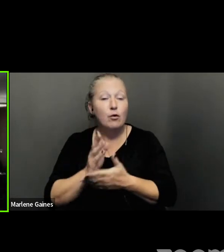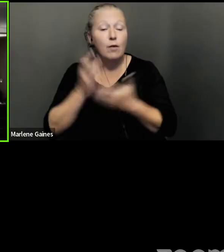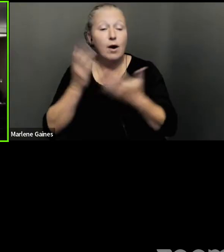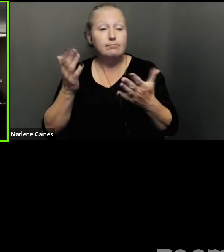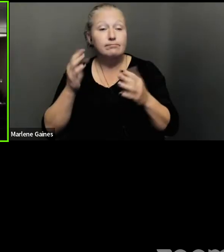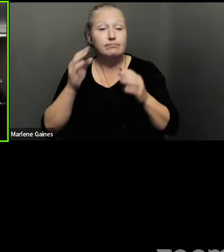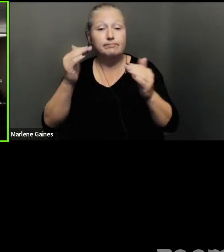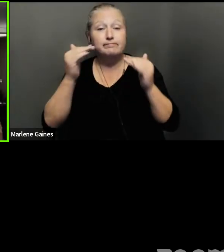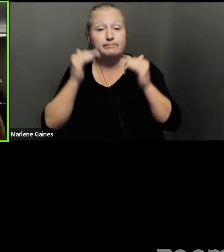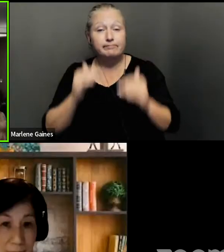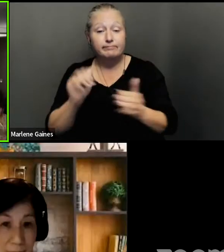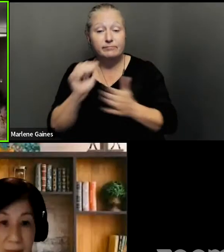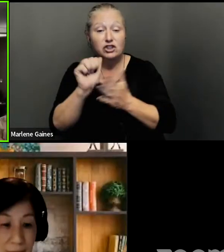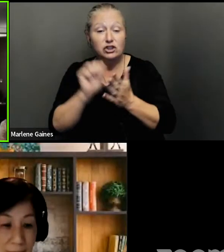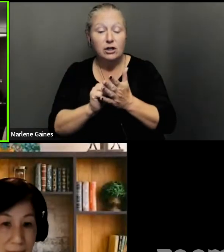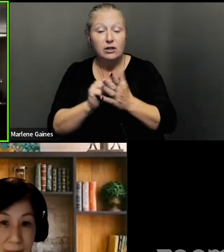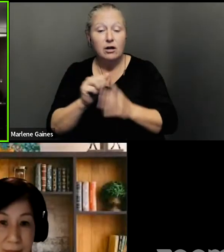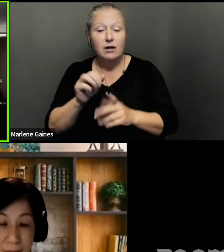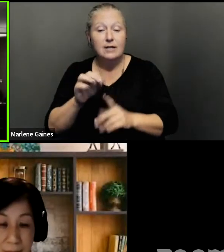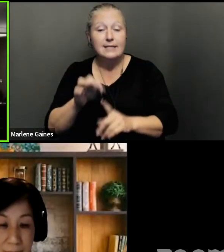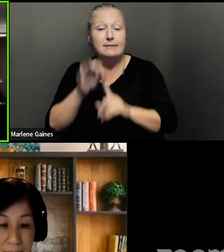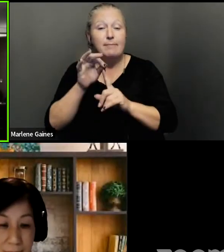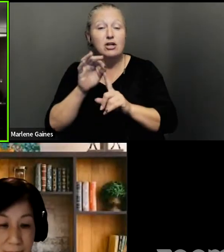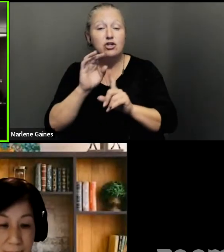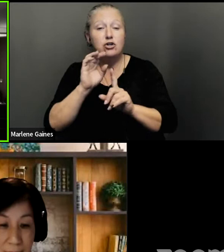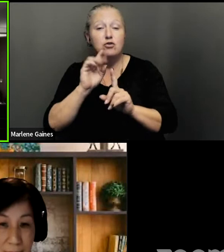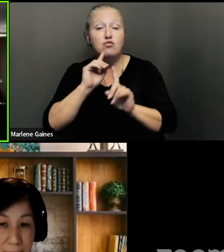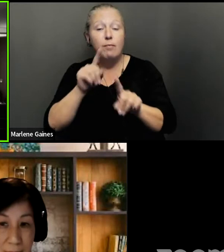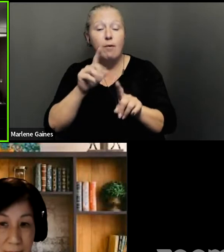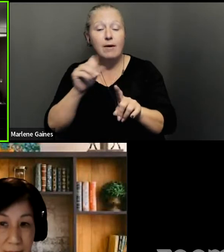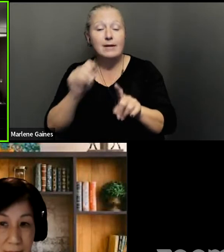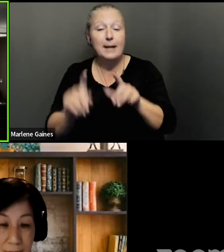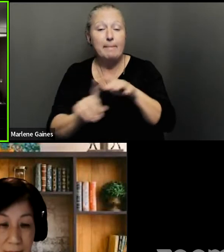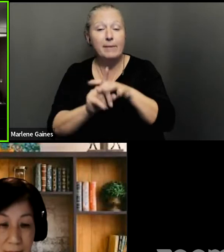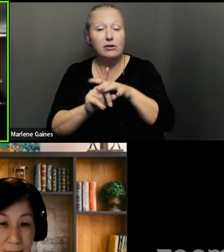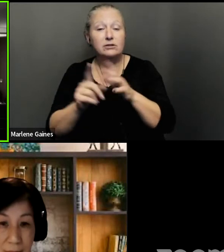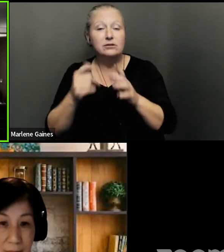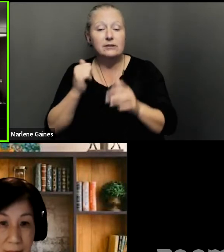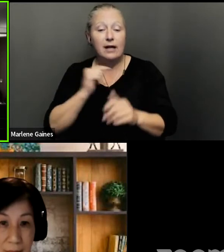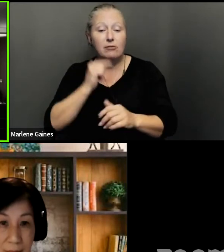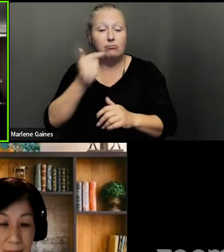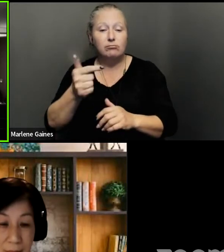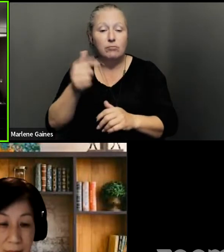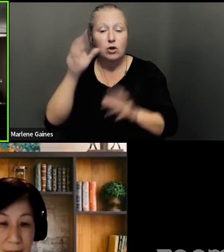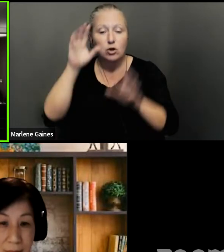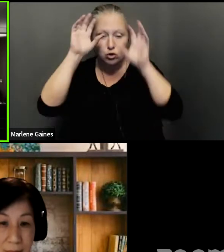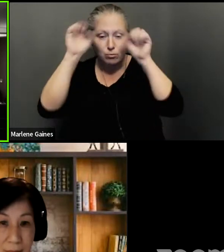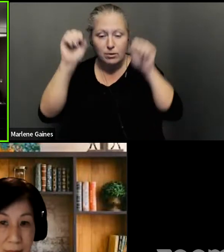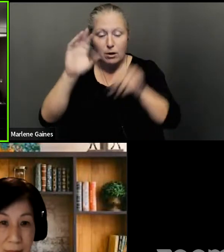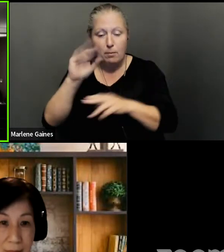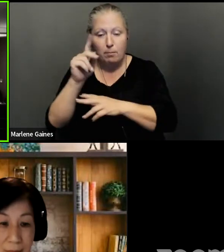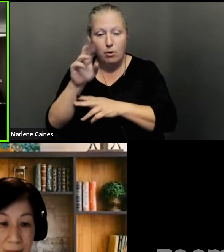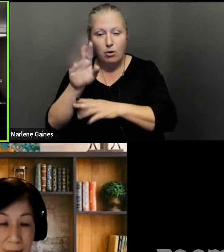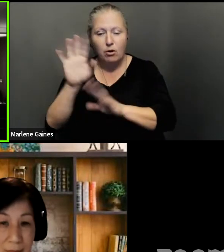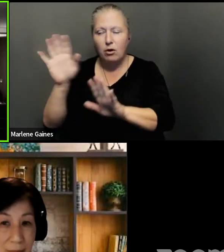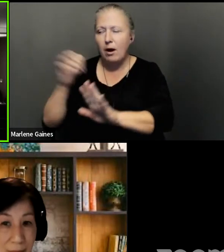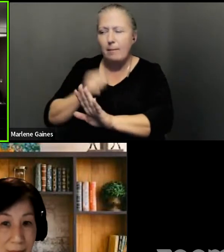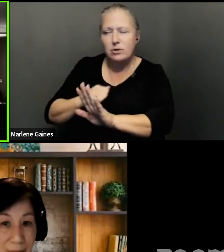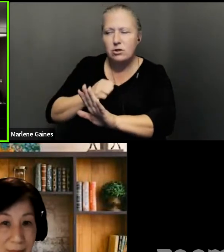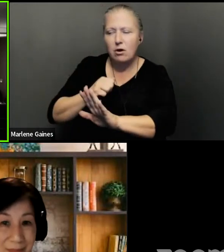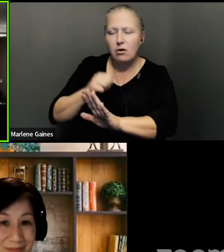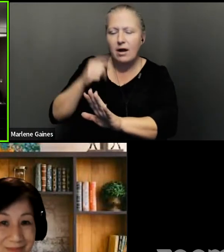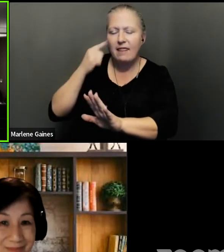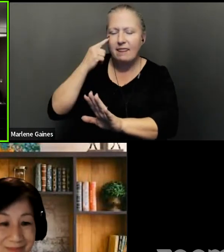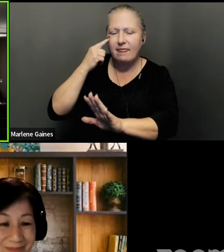moving on the agenda to special reports and appearances. I'm going to turn it over to Superintendent Booker. I'm sorry. I think it's